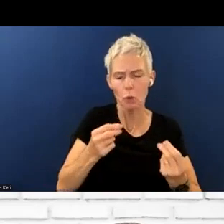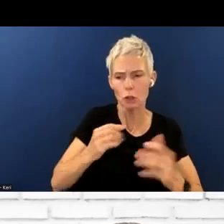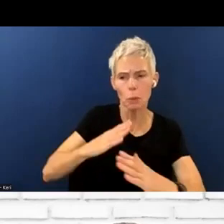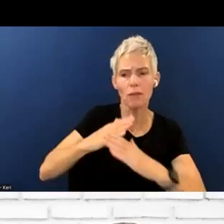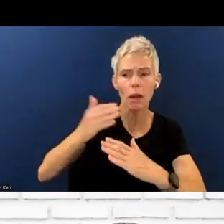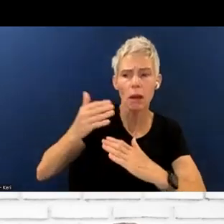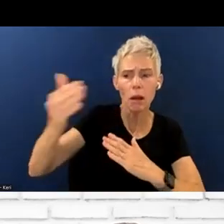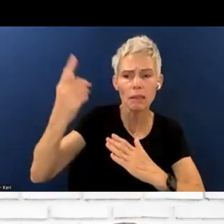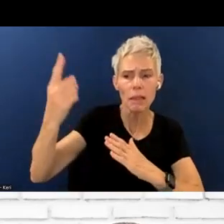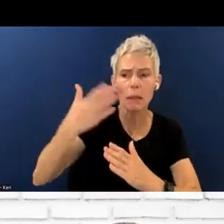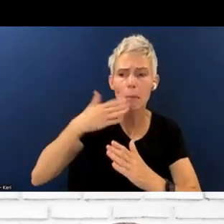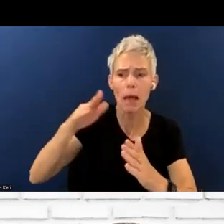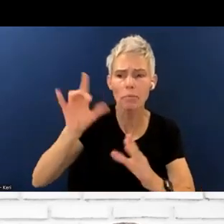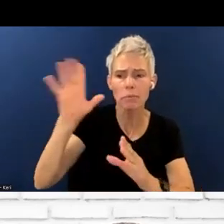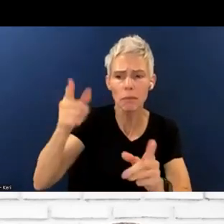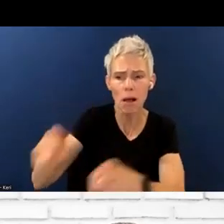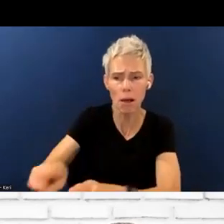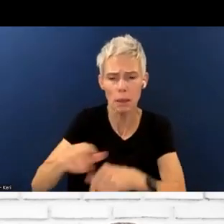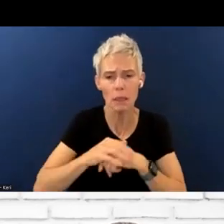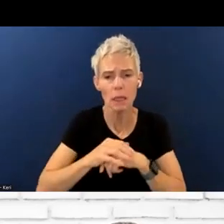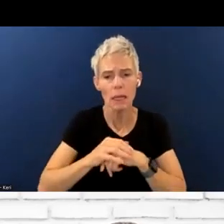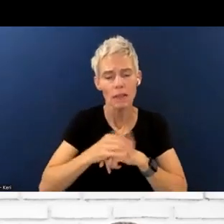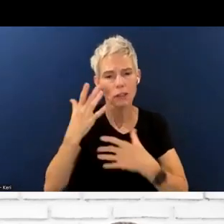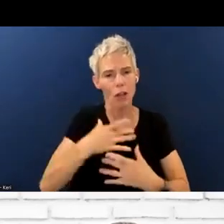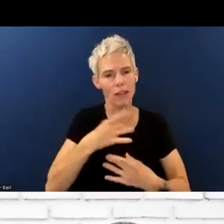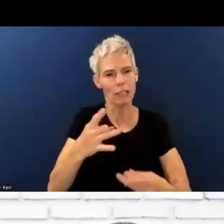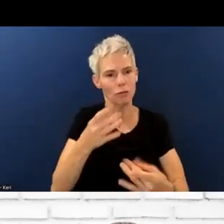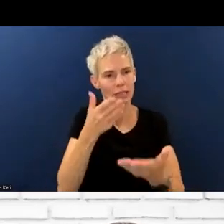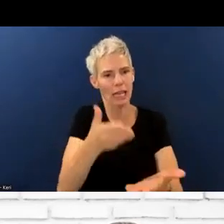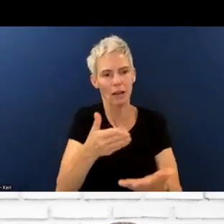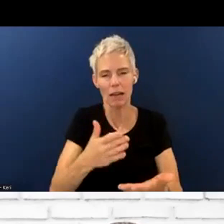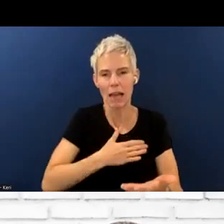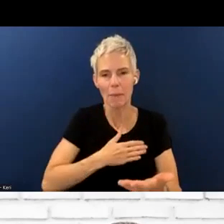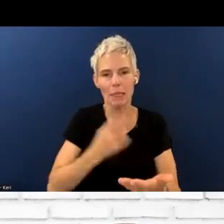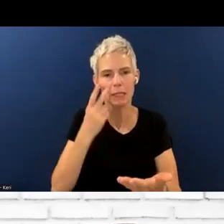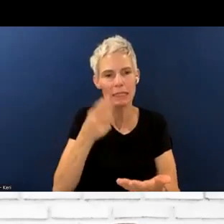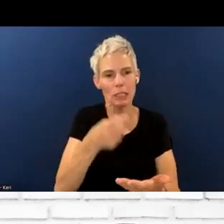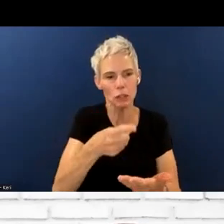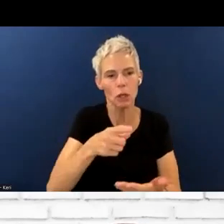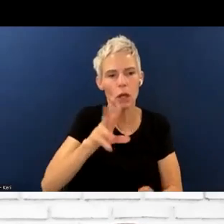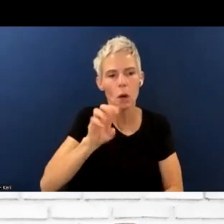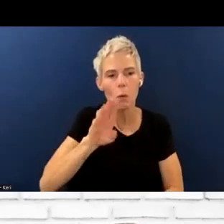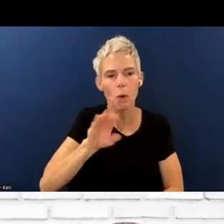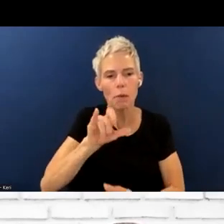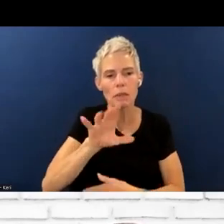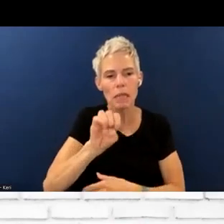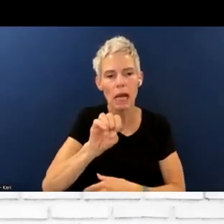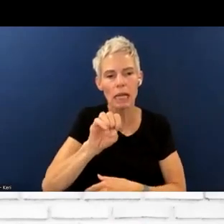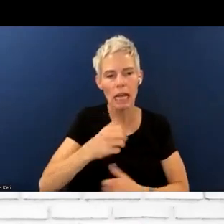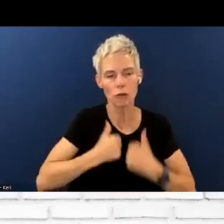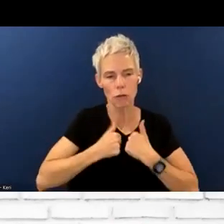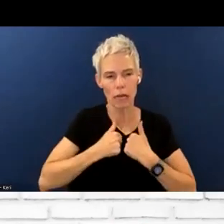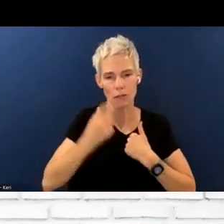lot of interest in there, and I'm happy to see that she did put in the web address for it. But I just wanted